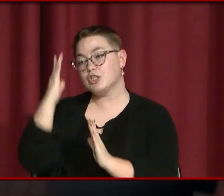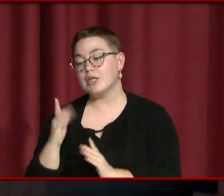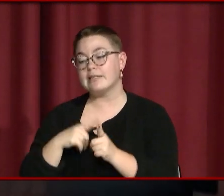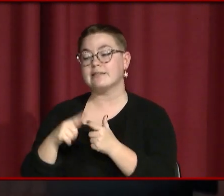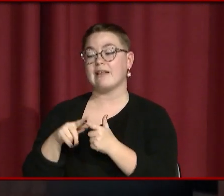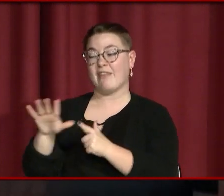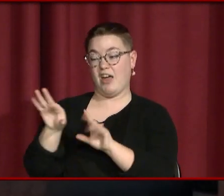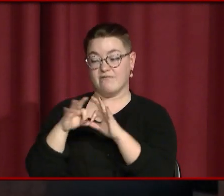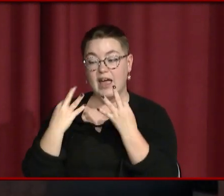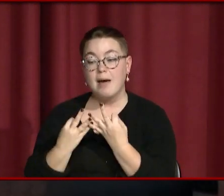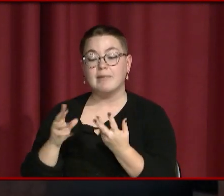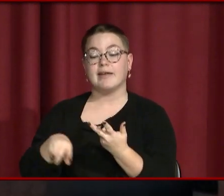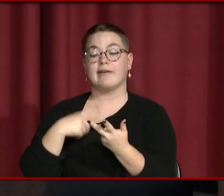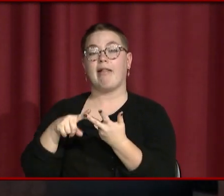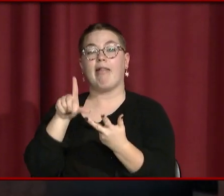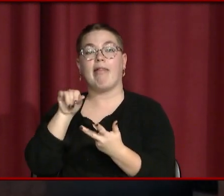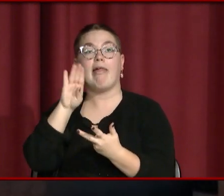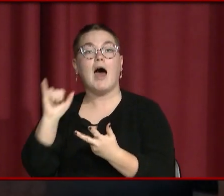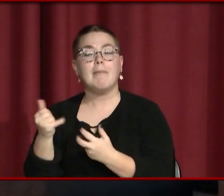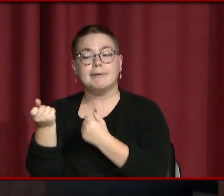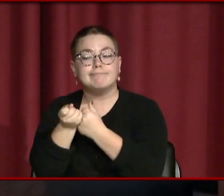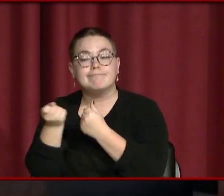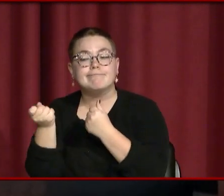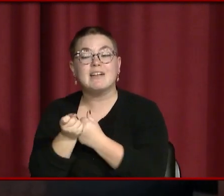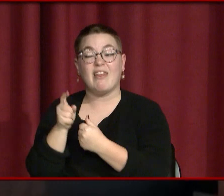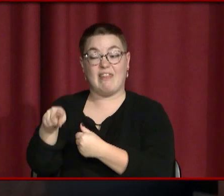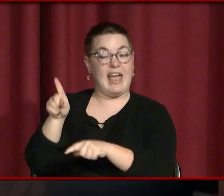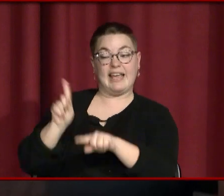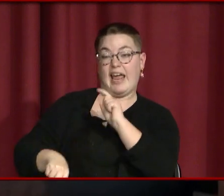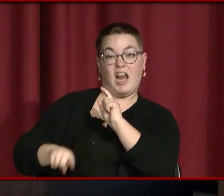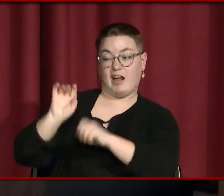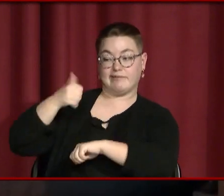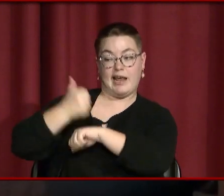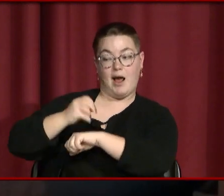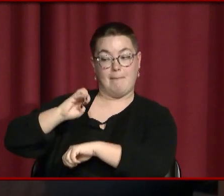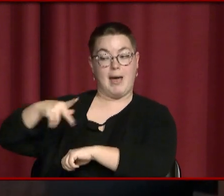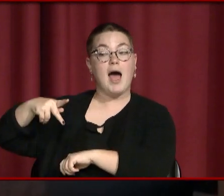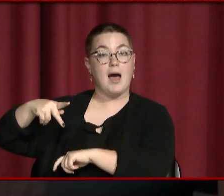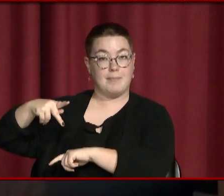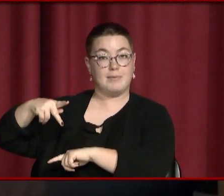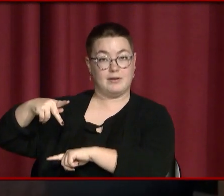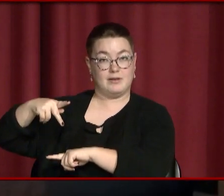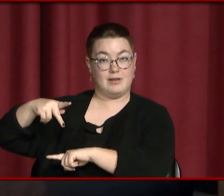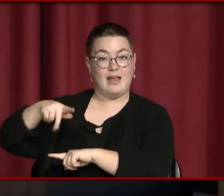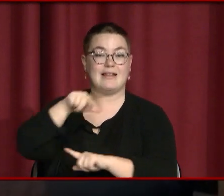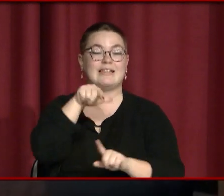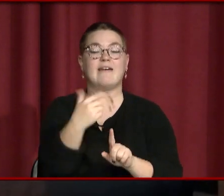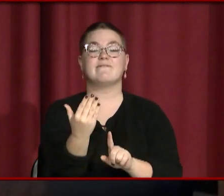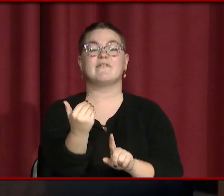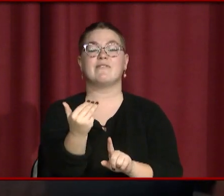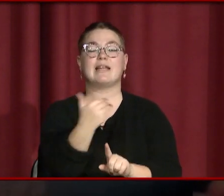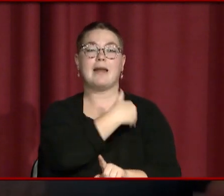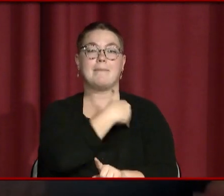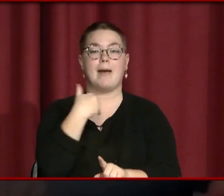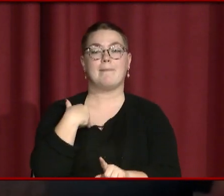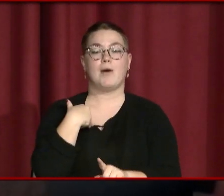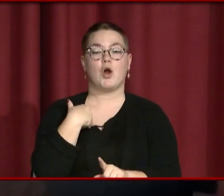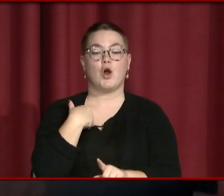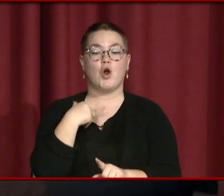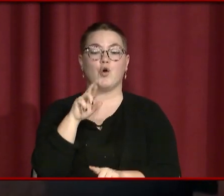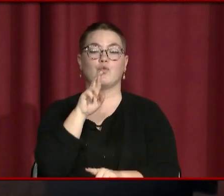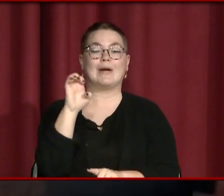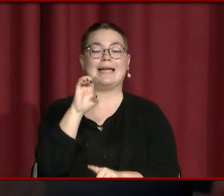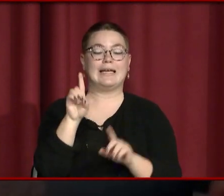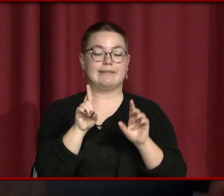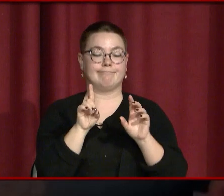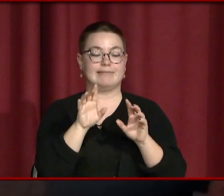to draw those maps. This would be a 15-member citizens redistricting commission. These 15 members would